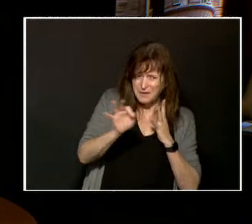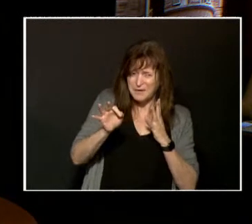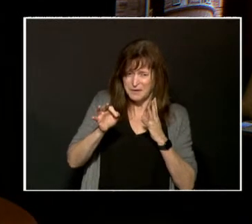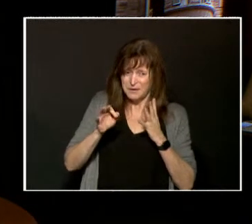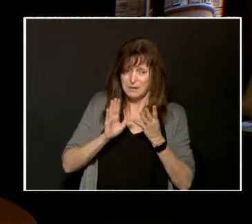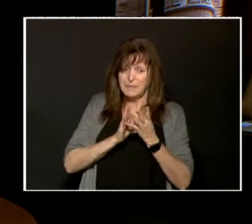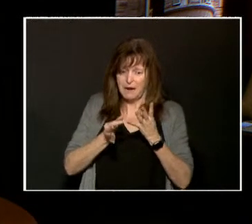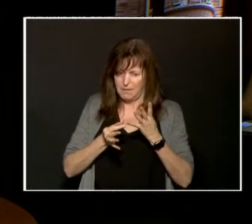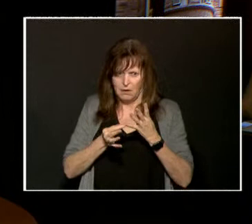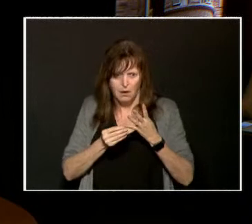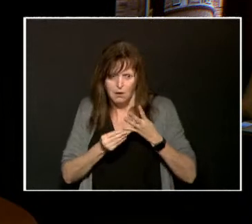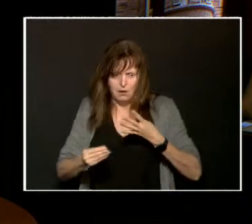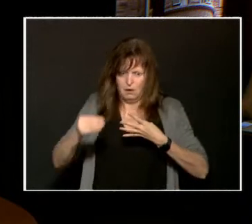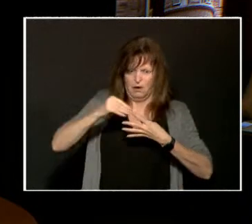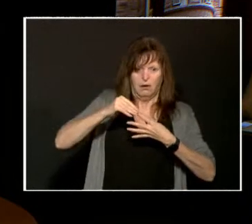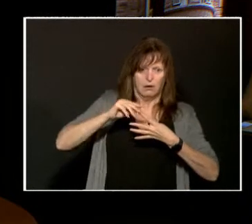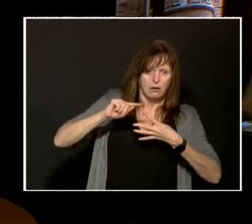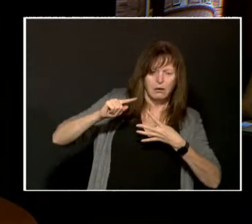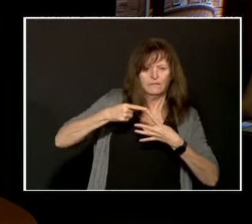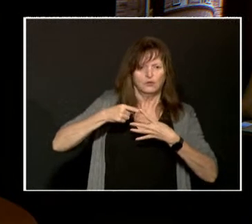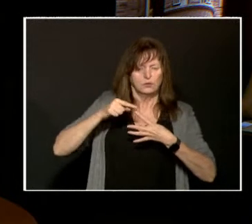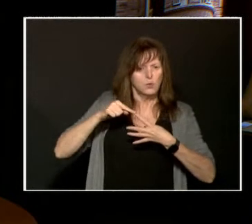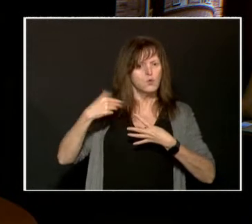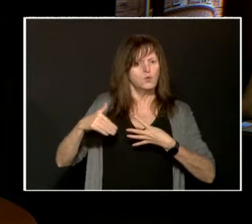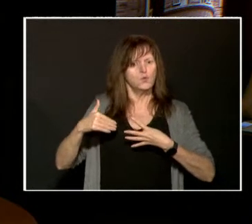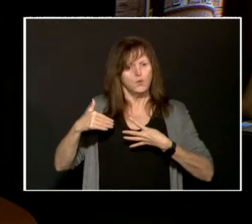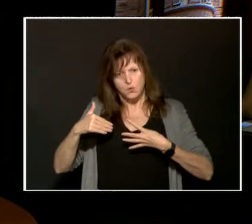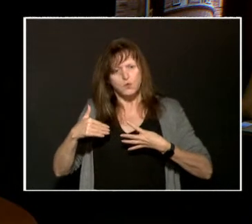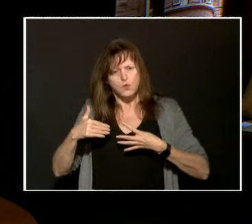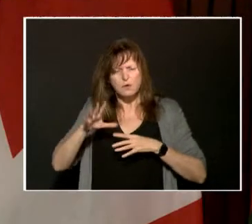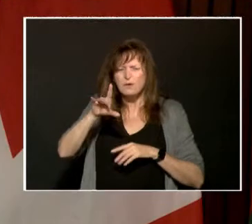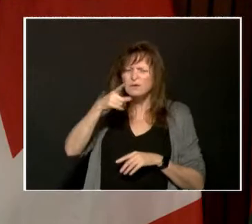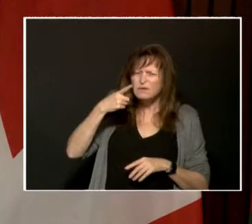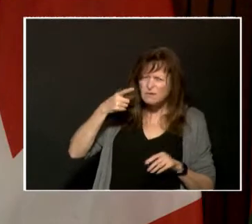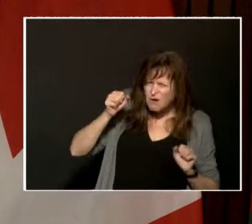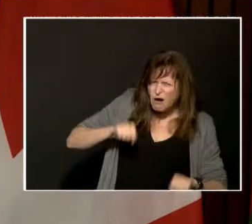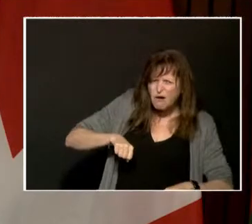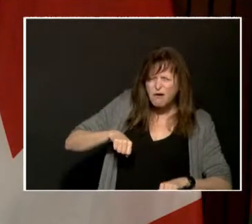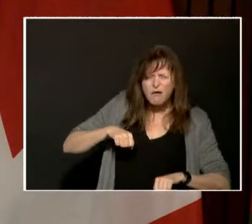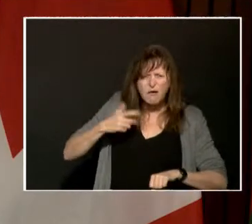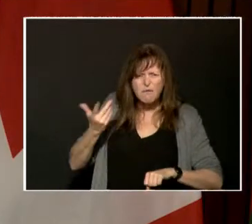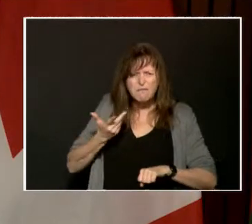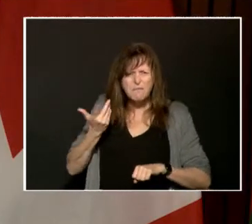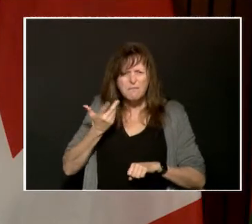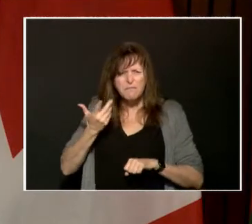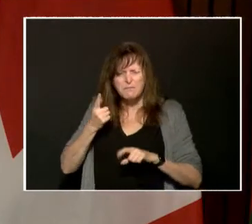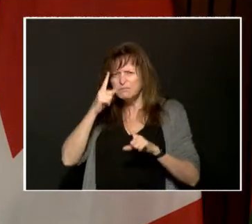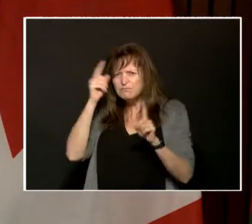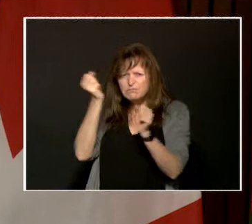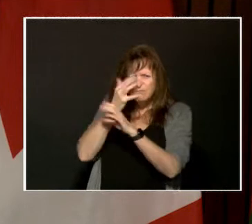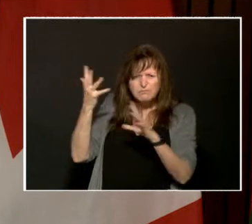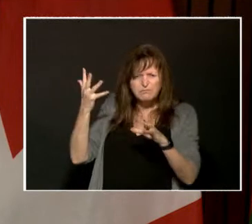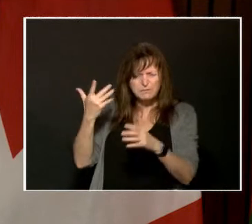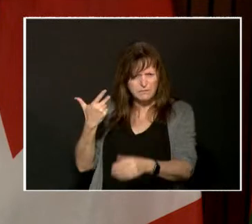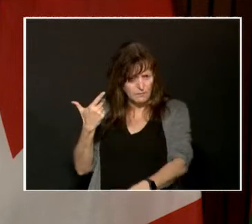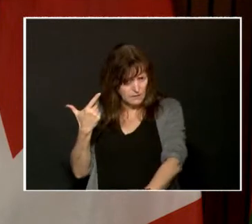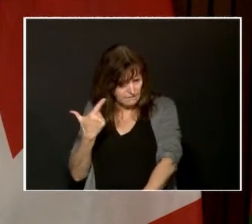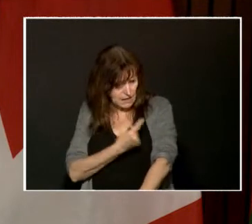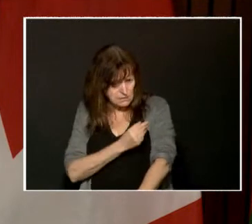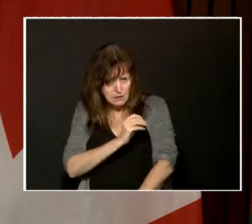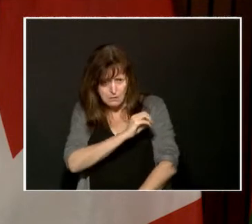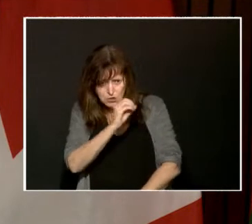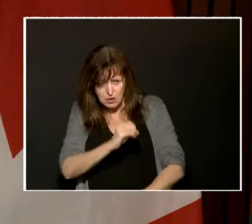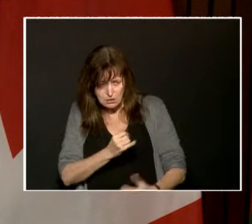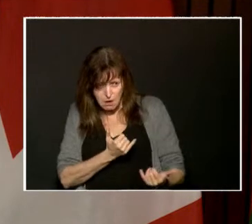that's not. Can you put that into context for what that means for people with vaccination rates the way they are, the way that the